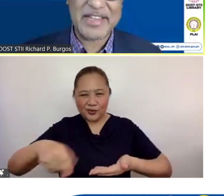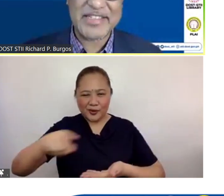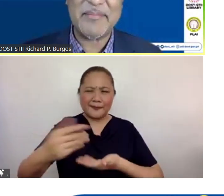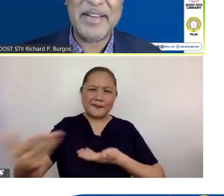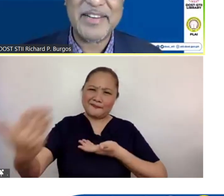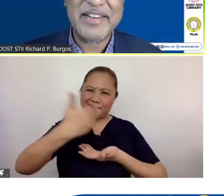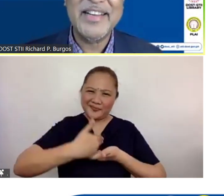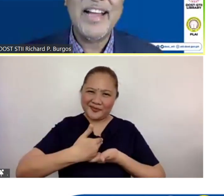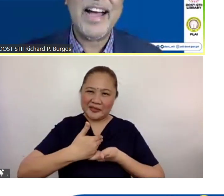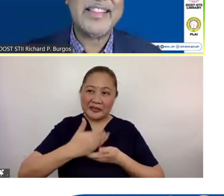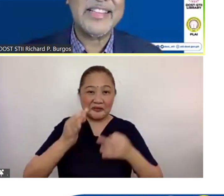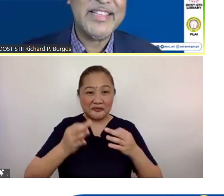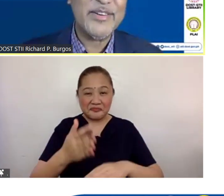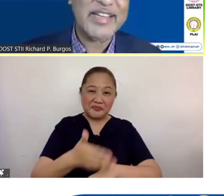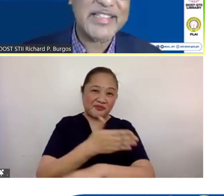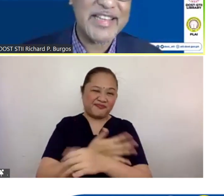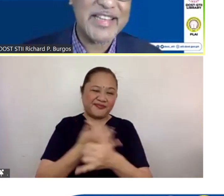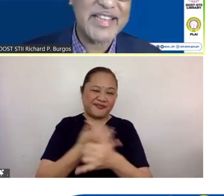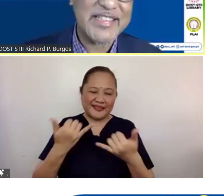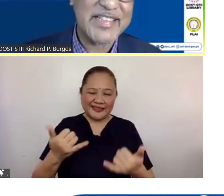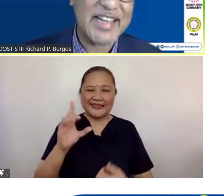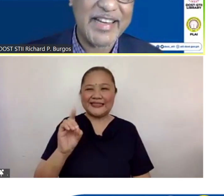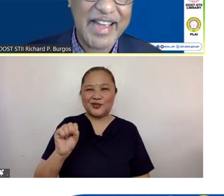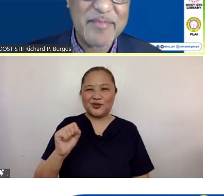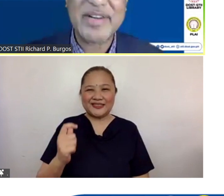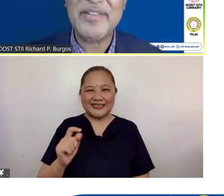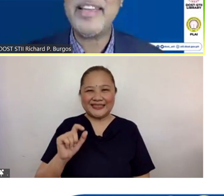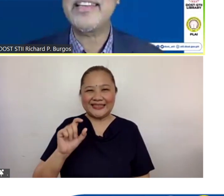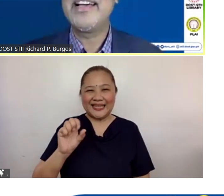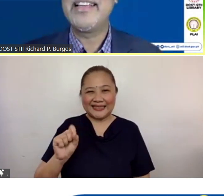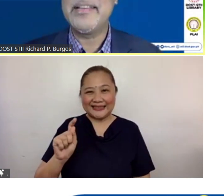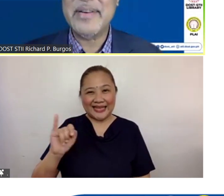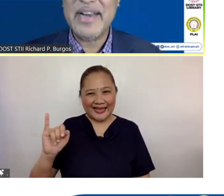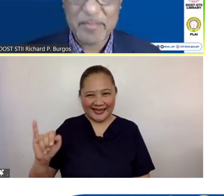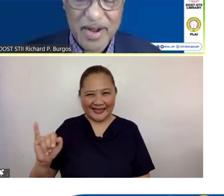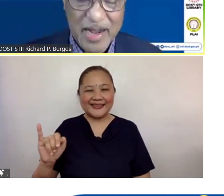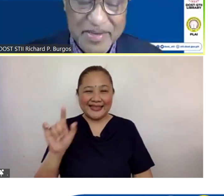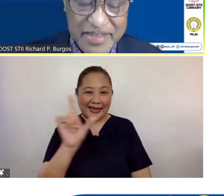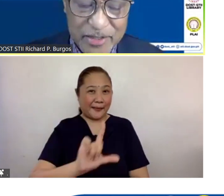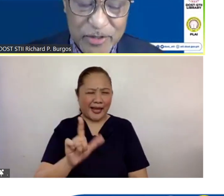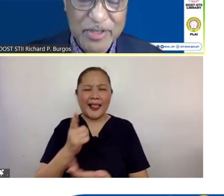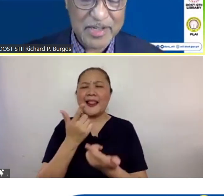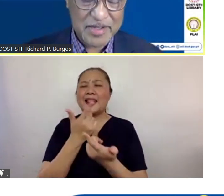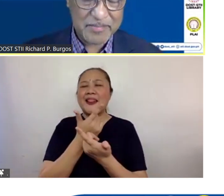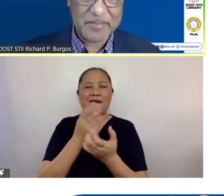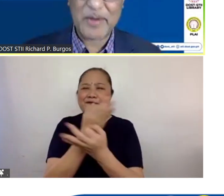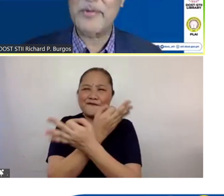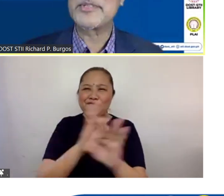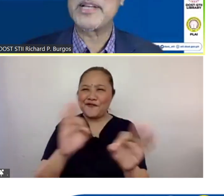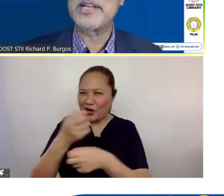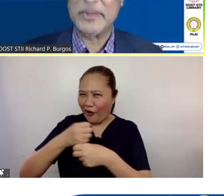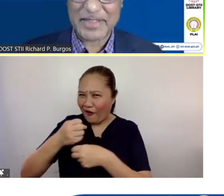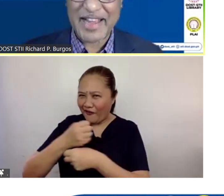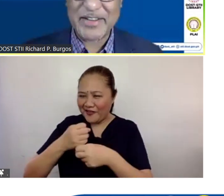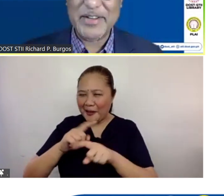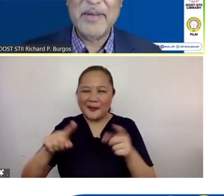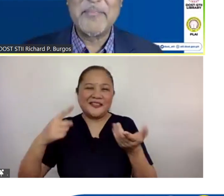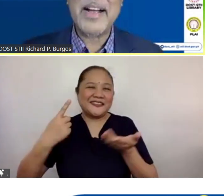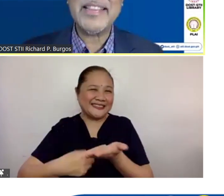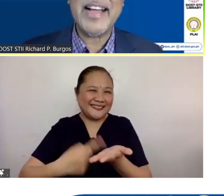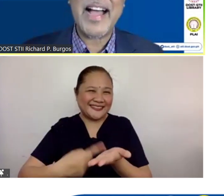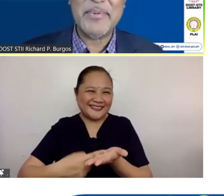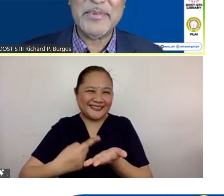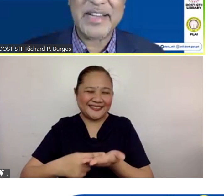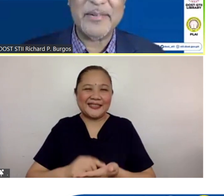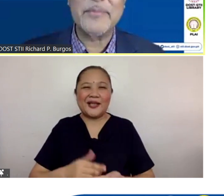when things are better at the DOST-STII Library. Libre lang po ang kape dito, pero mag-usap po tayo.